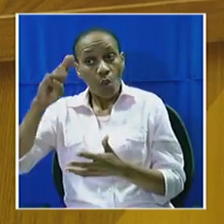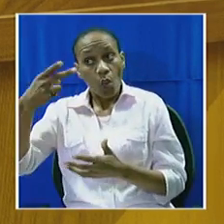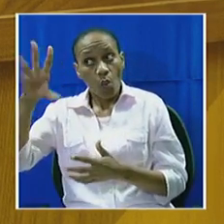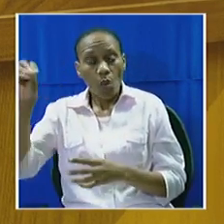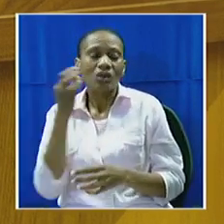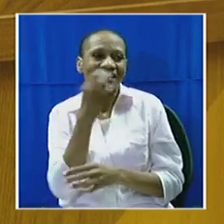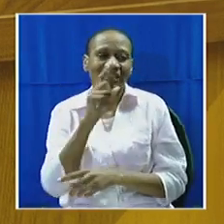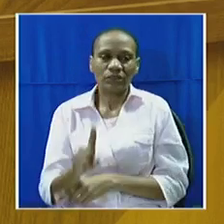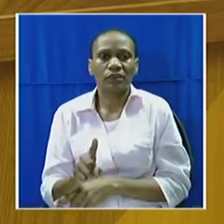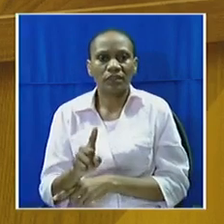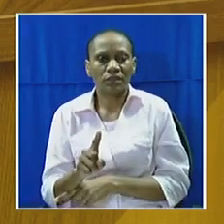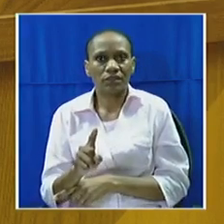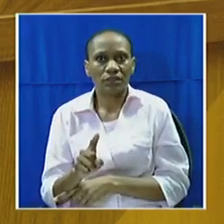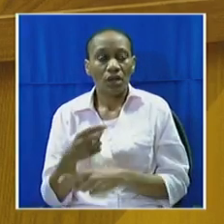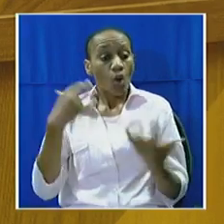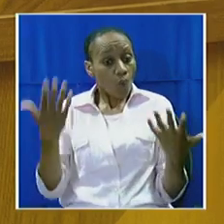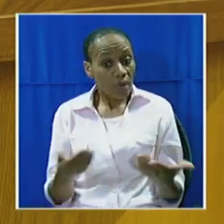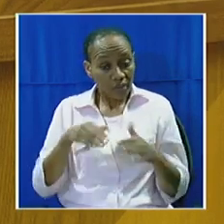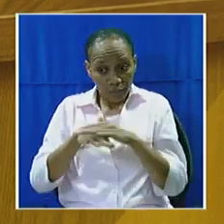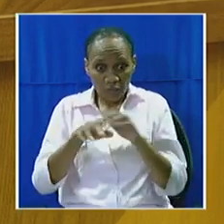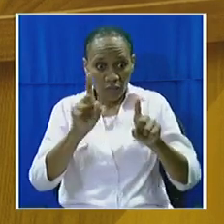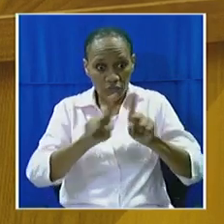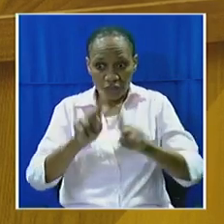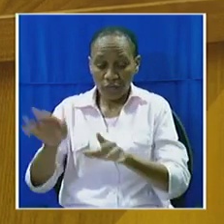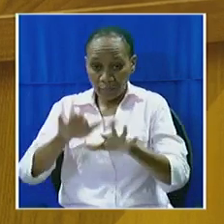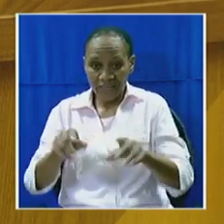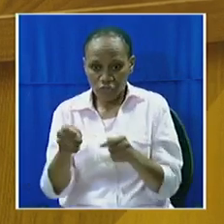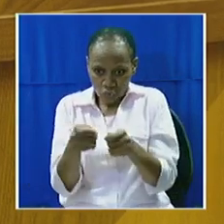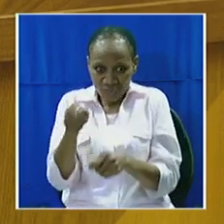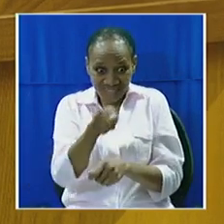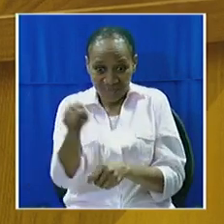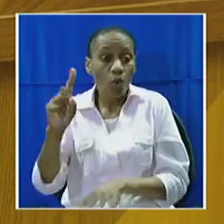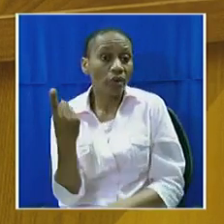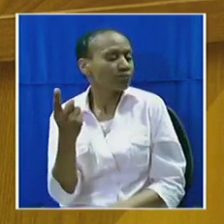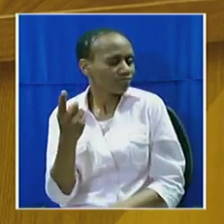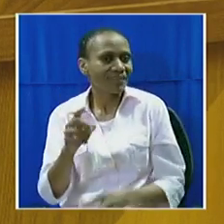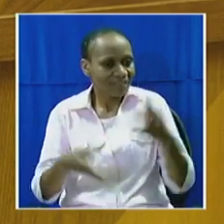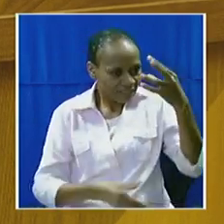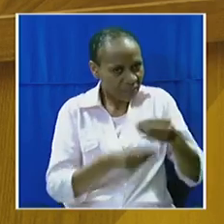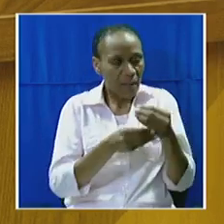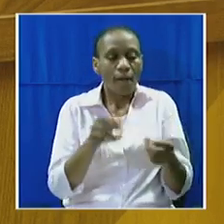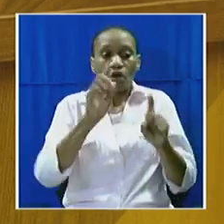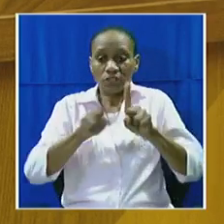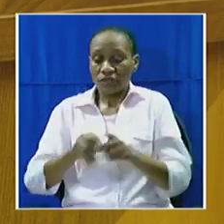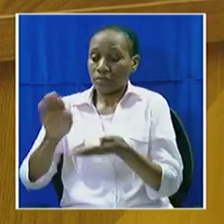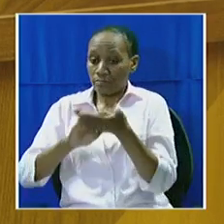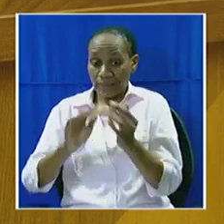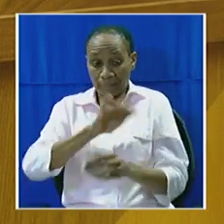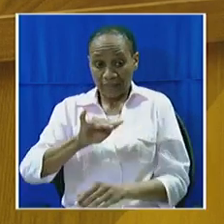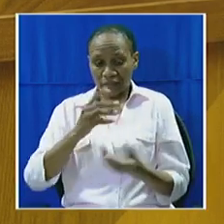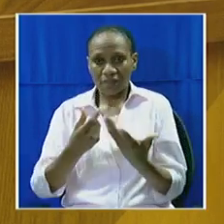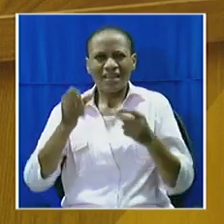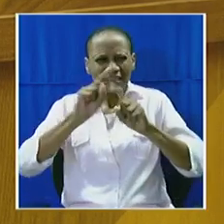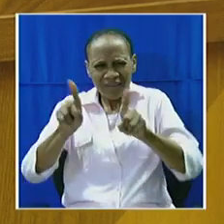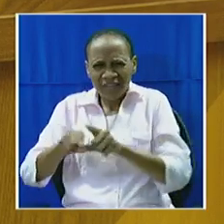asserts that it is not just points of entry that must be prioritized and controlled and assessed, but also those areas that pose a high risk of transmission and